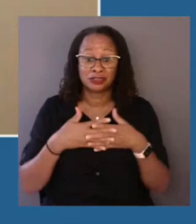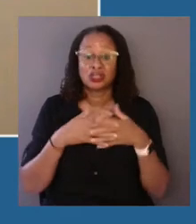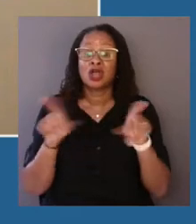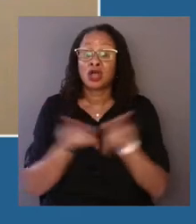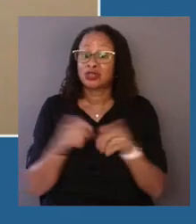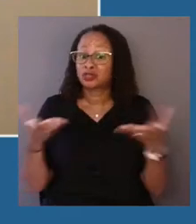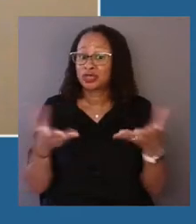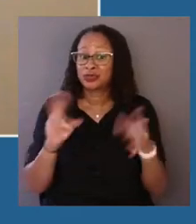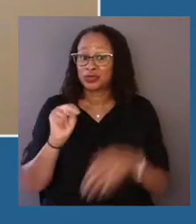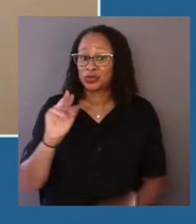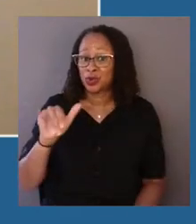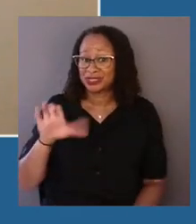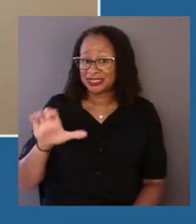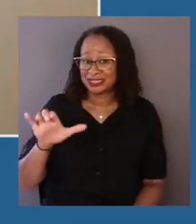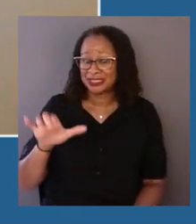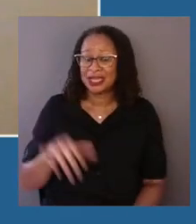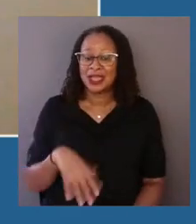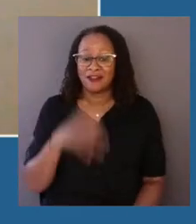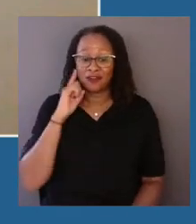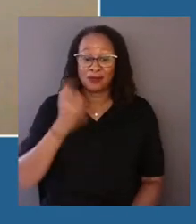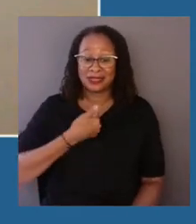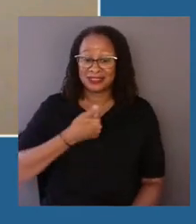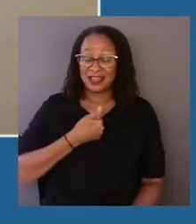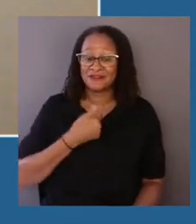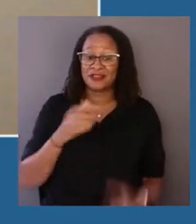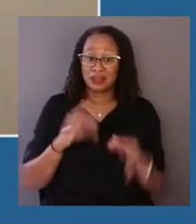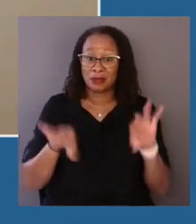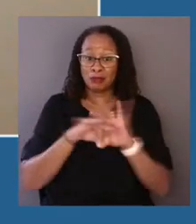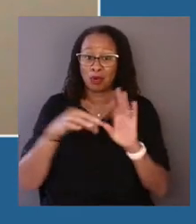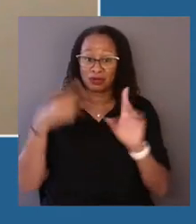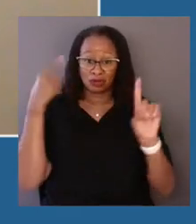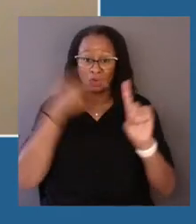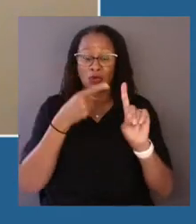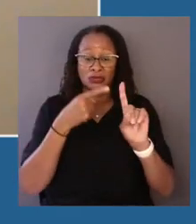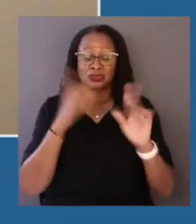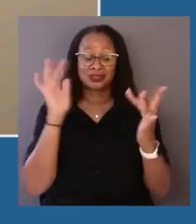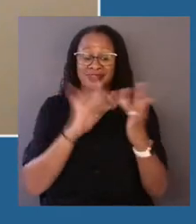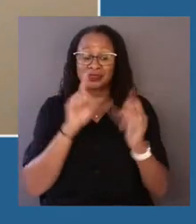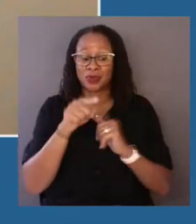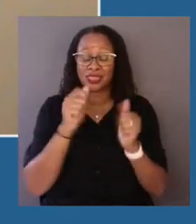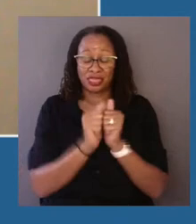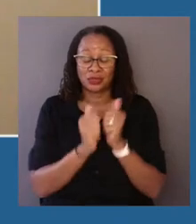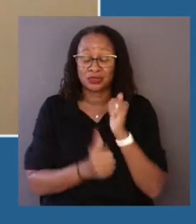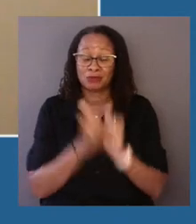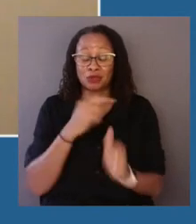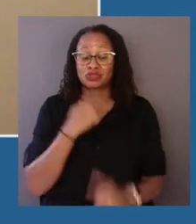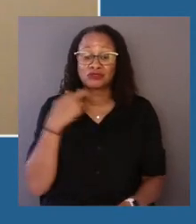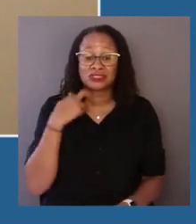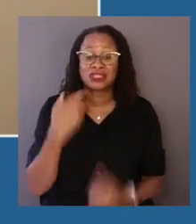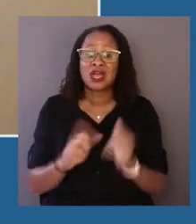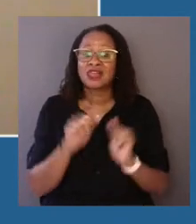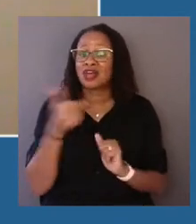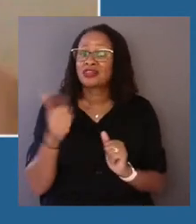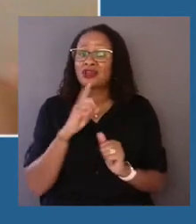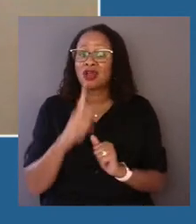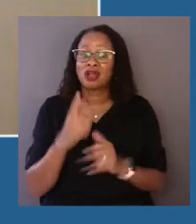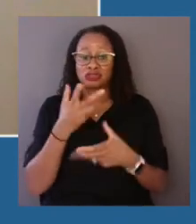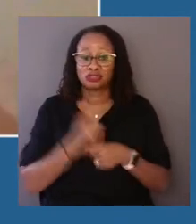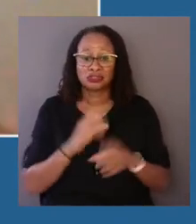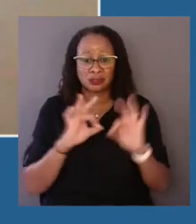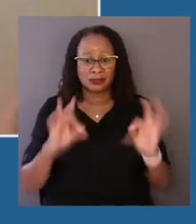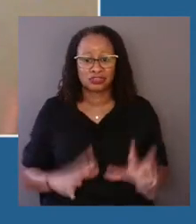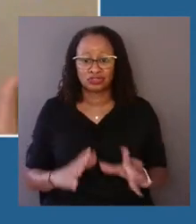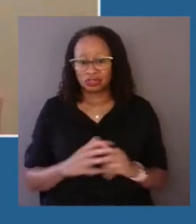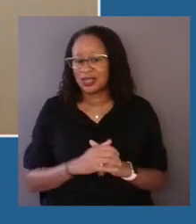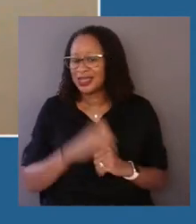City, right? So to me, the important goal is to reach those that are most at risk via their trusted messengers. And often that does not